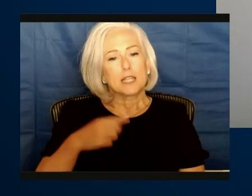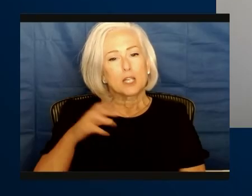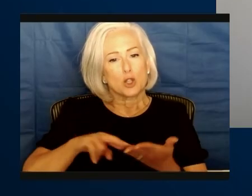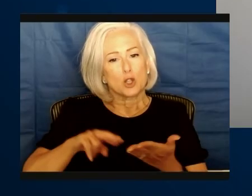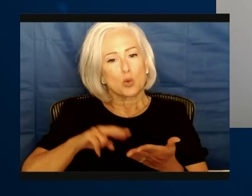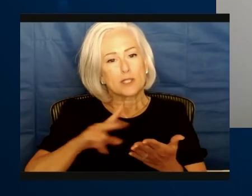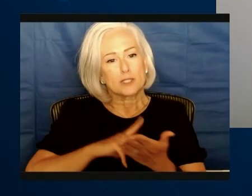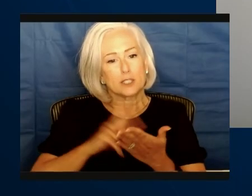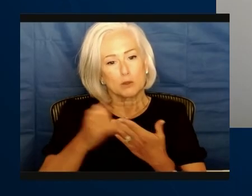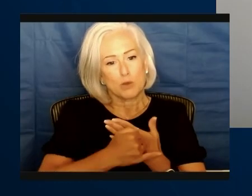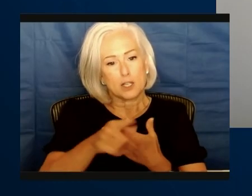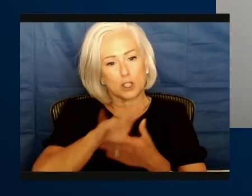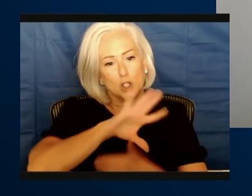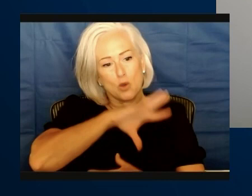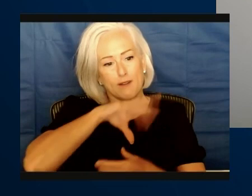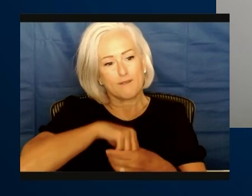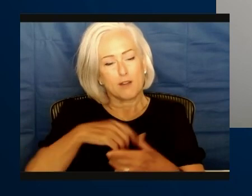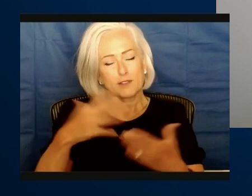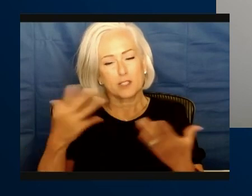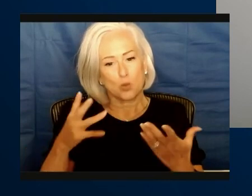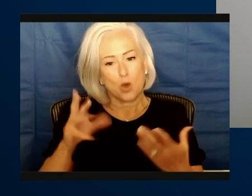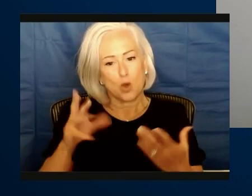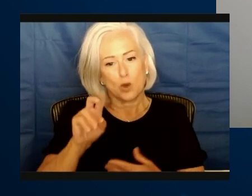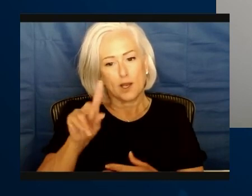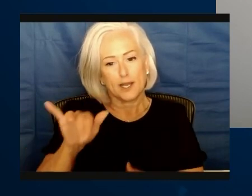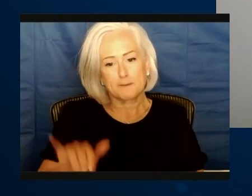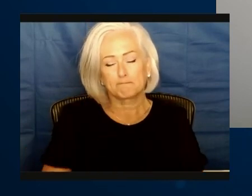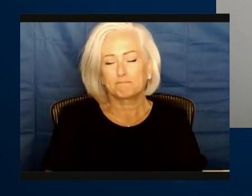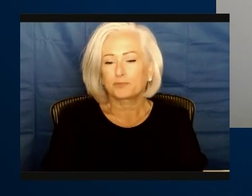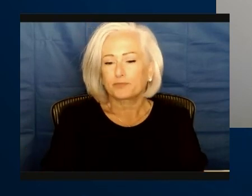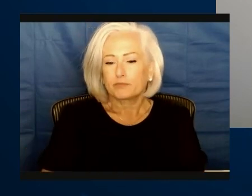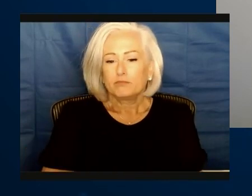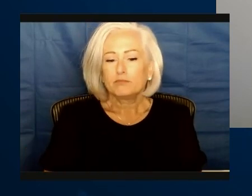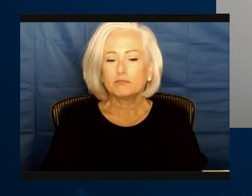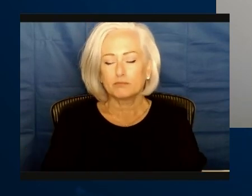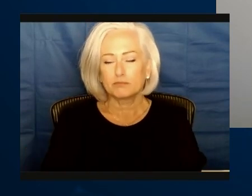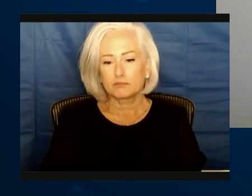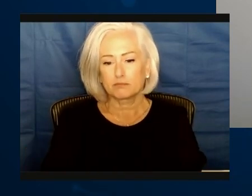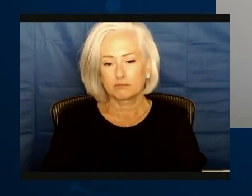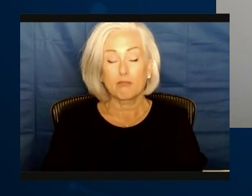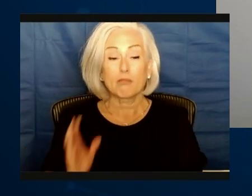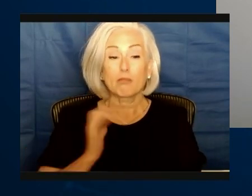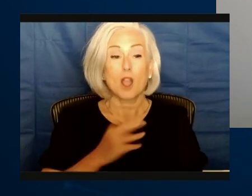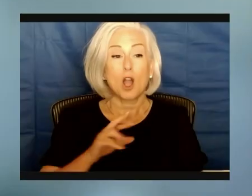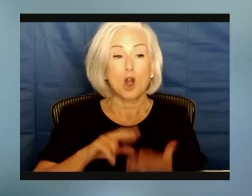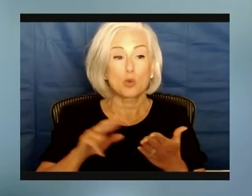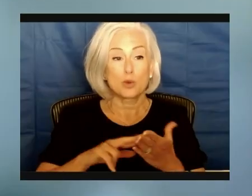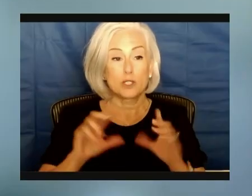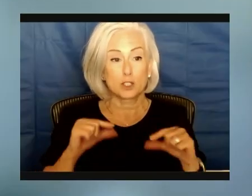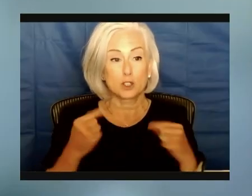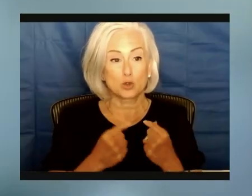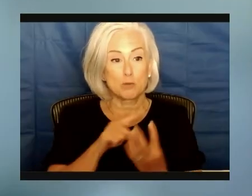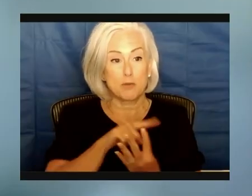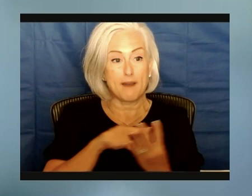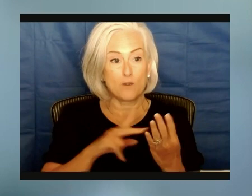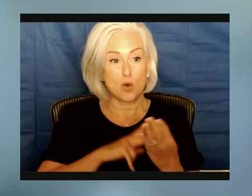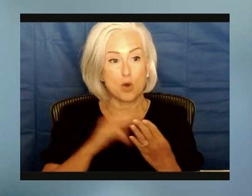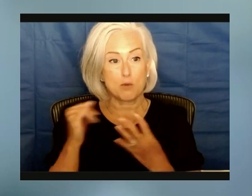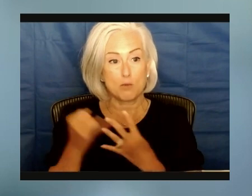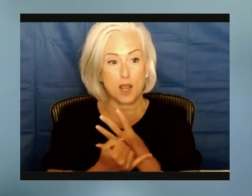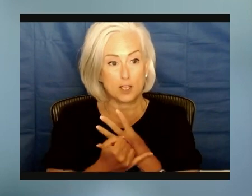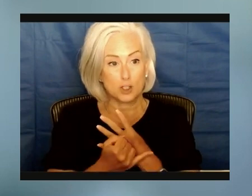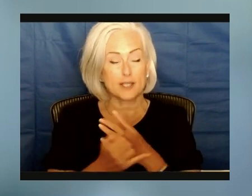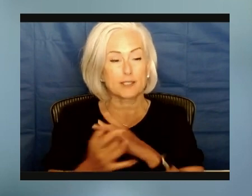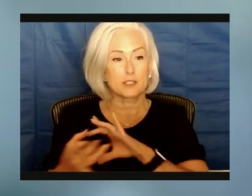specifically looking at? Yeah, so within our research group, there's 4 projects that are associated